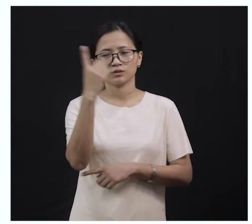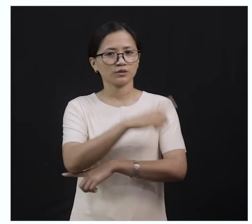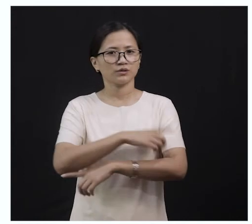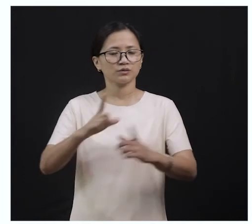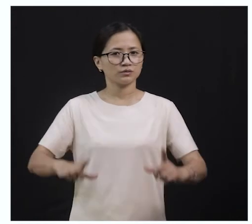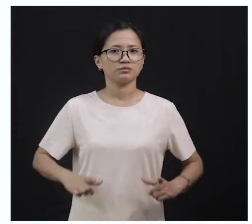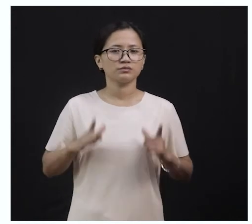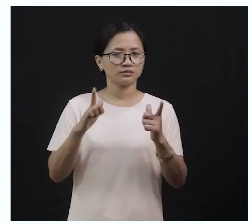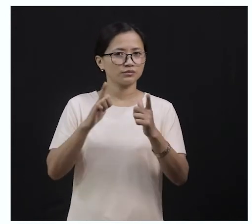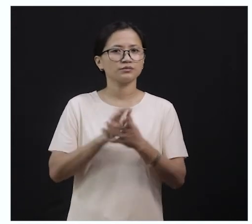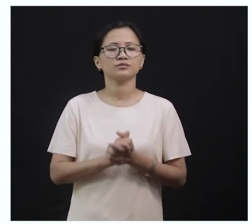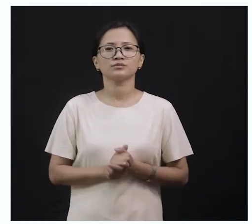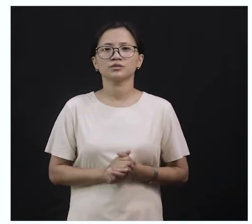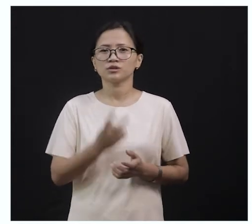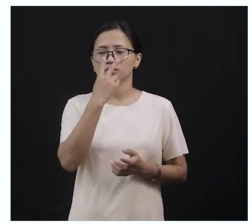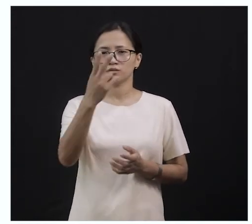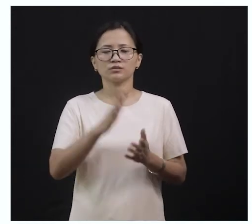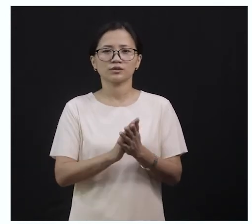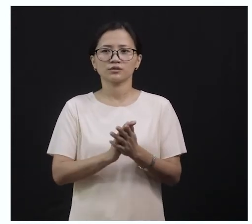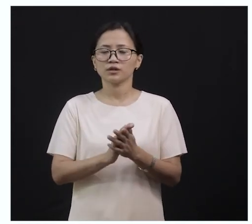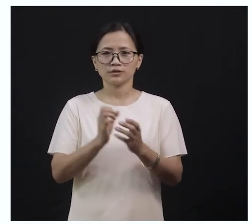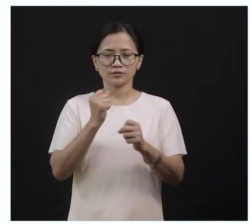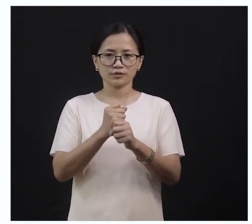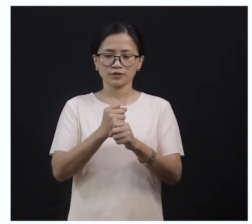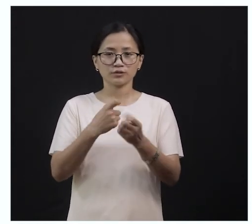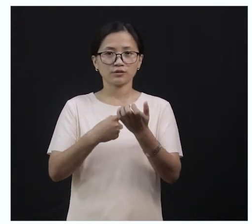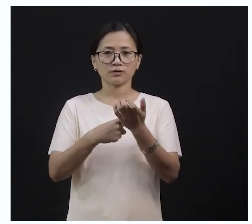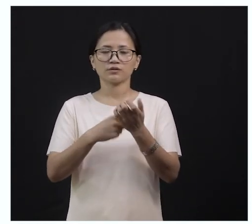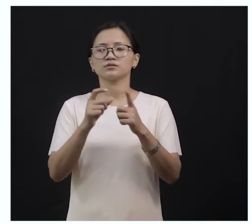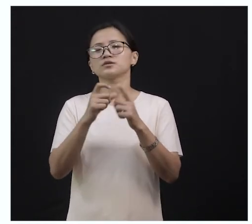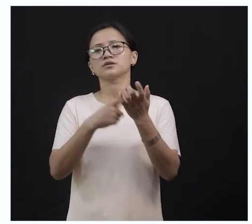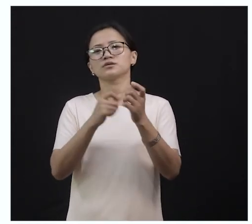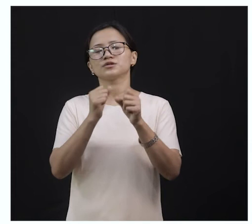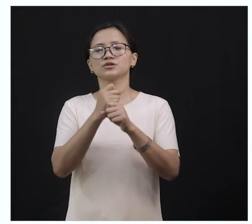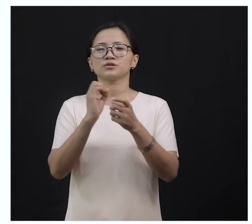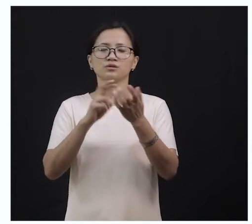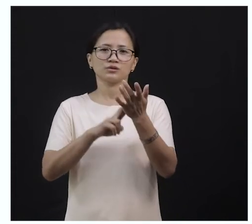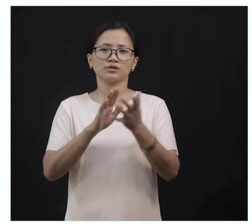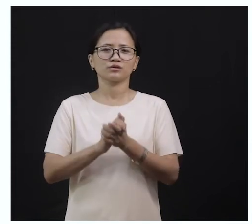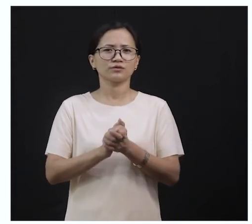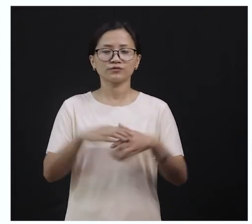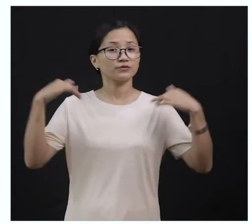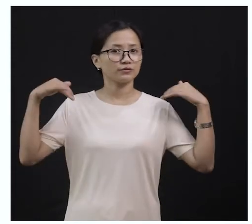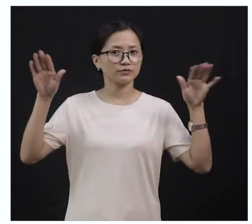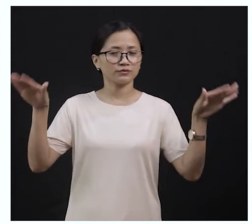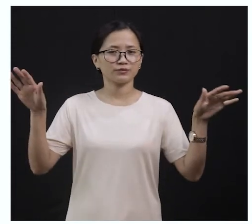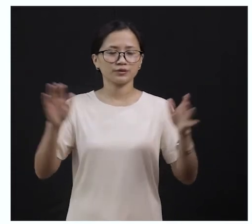okay? This mayfly, they look like dragonfly, right? But they're not a dragonfly, okay? Though they have